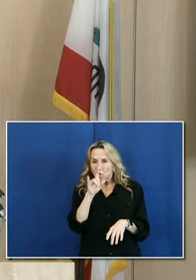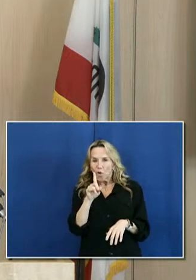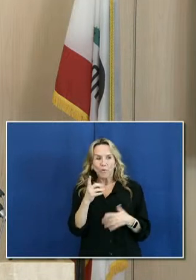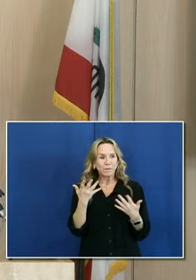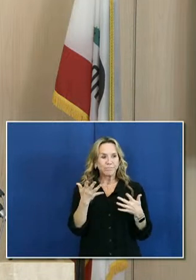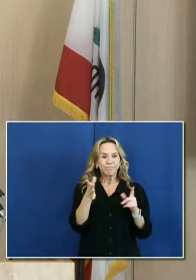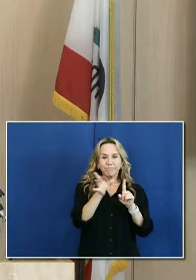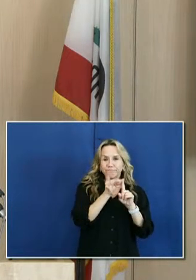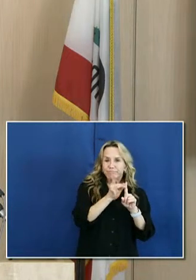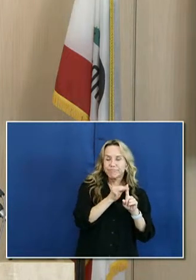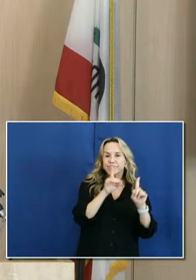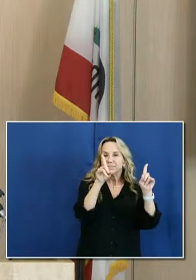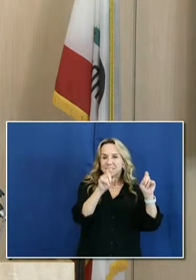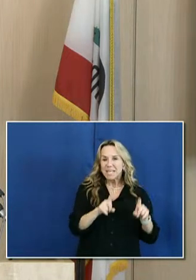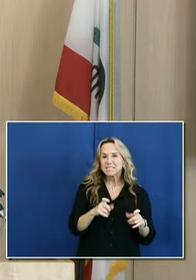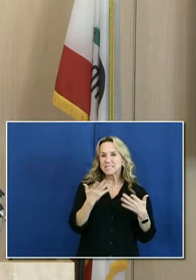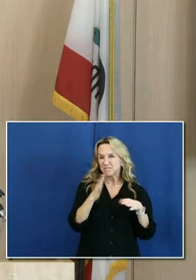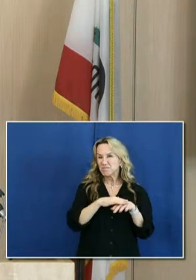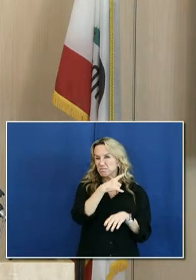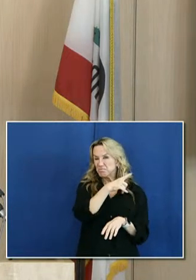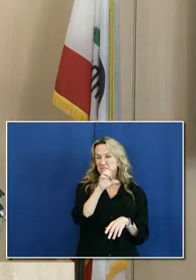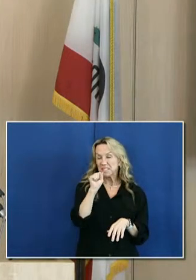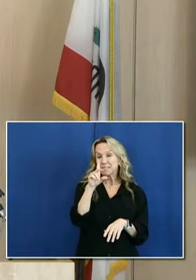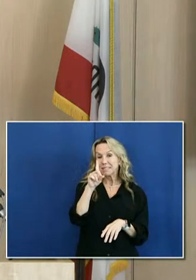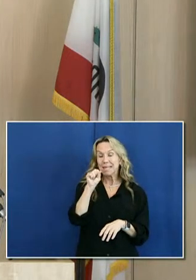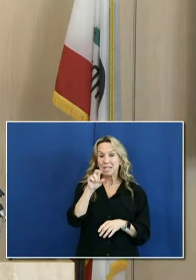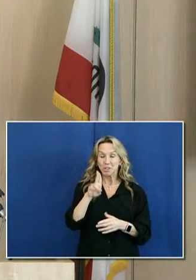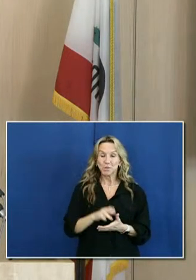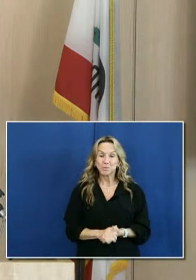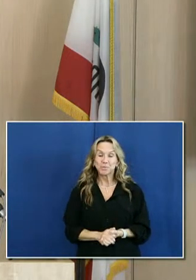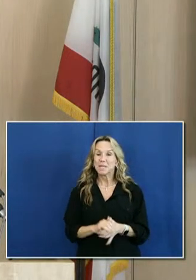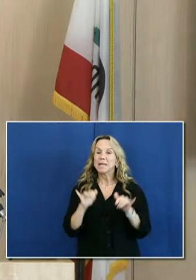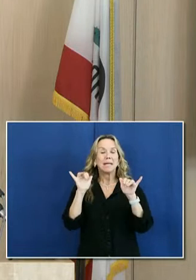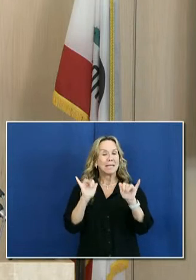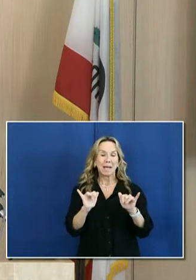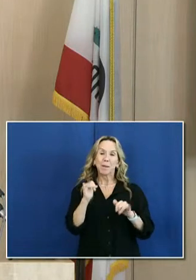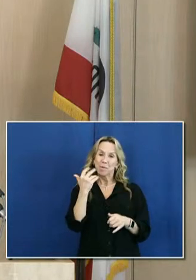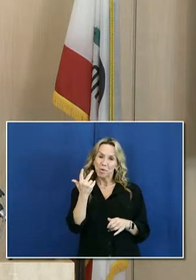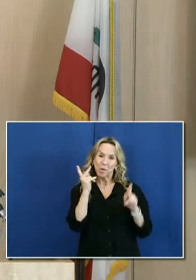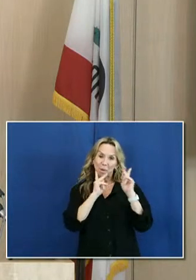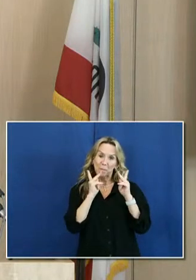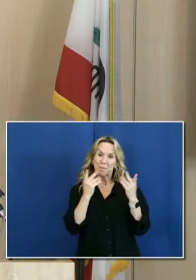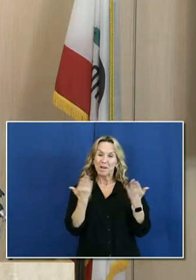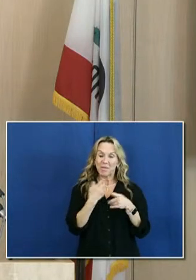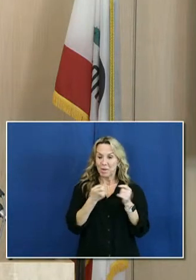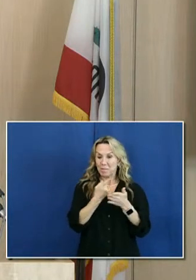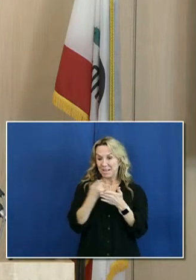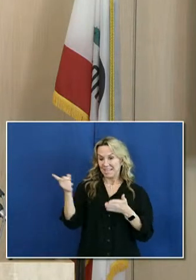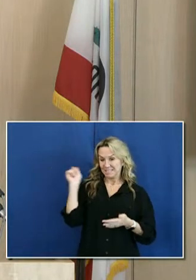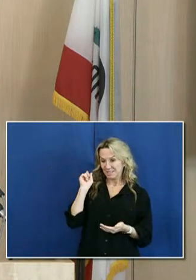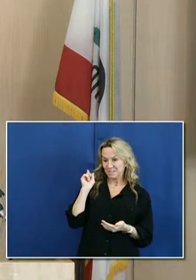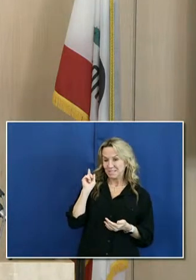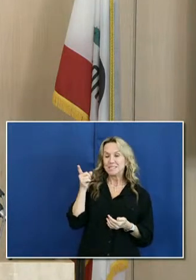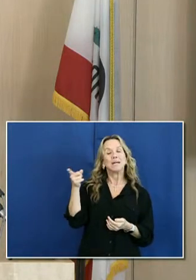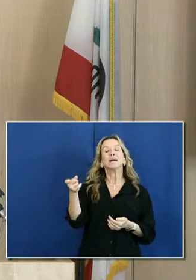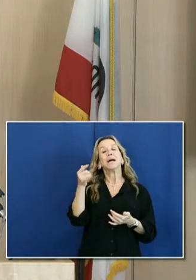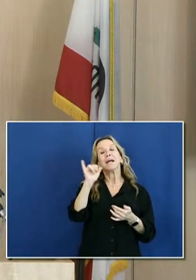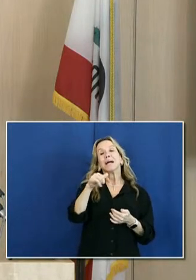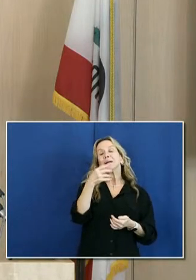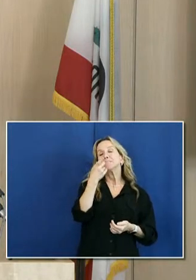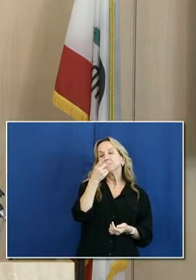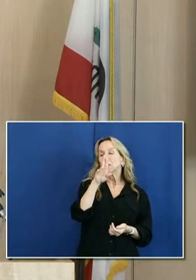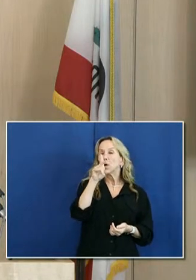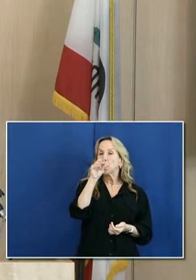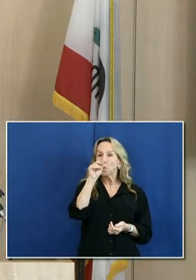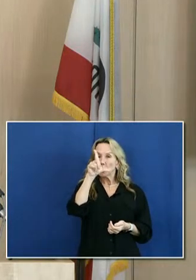SDSU campus. The individuals are the same ones we had with us last week. We're honored to have with us Dr. Andrea Dooley, who's the Associate